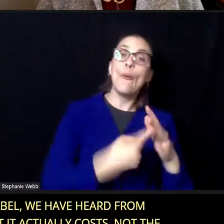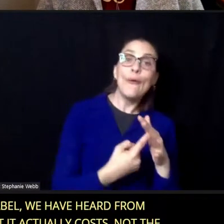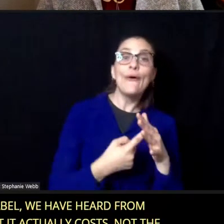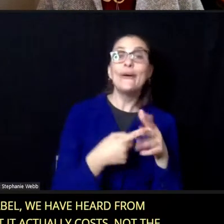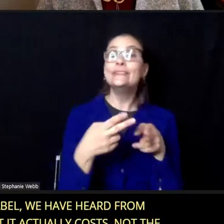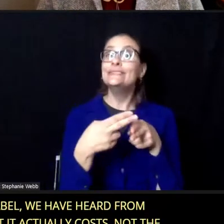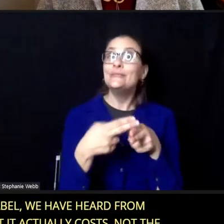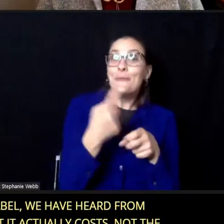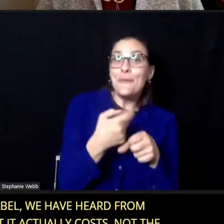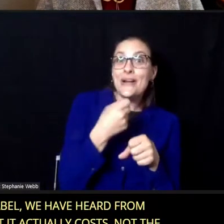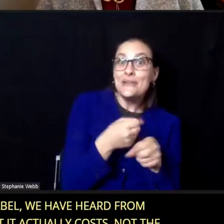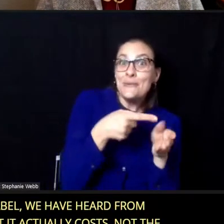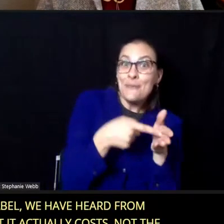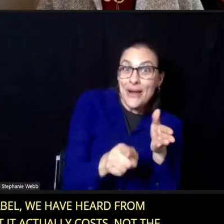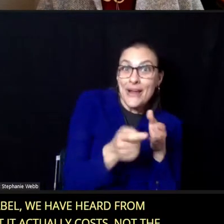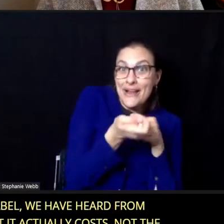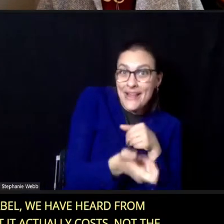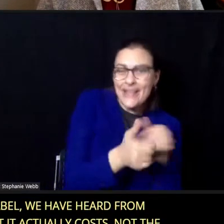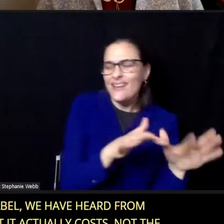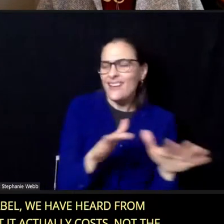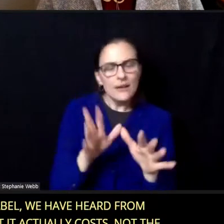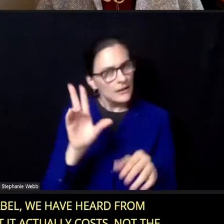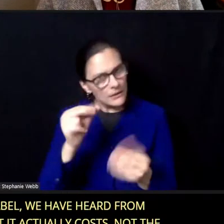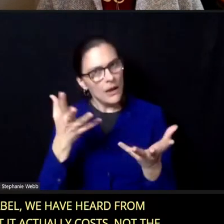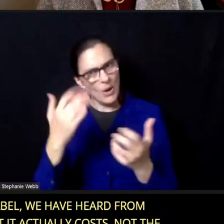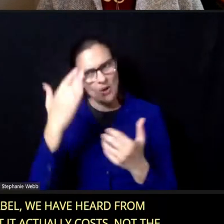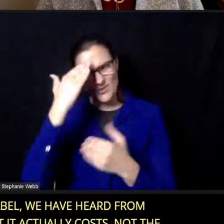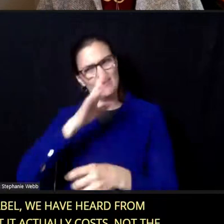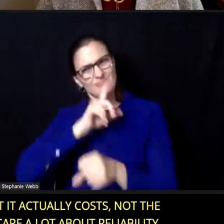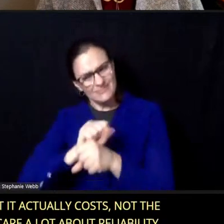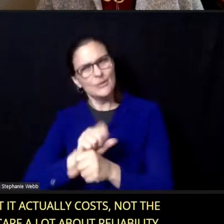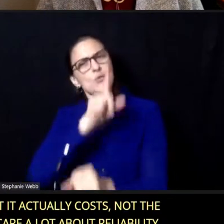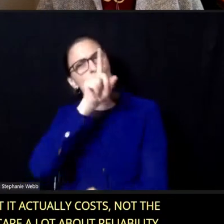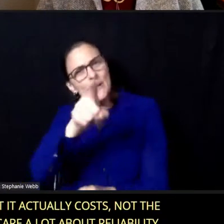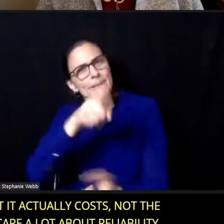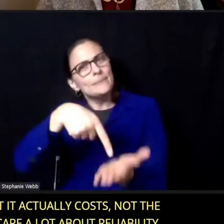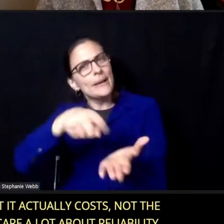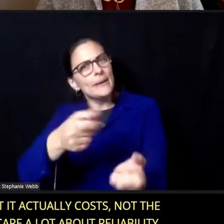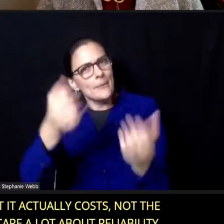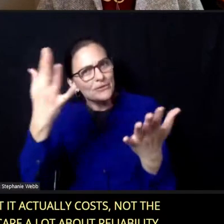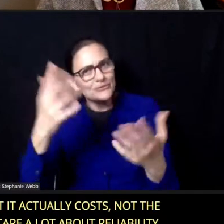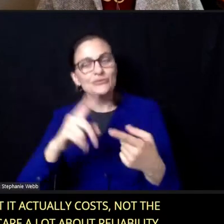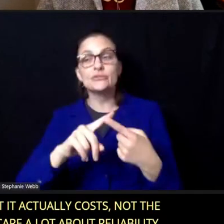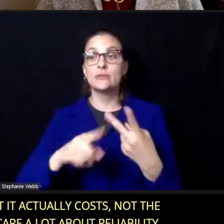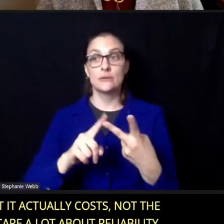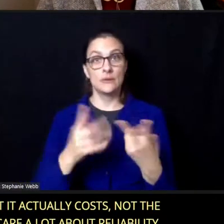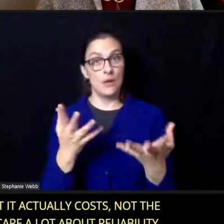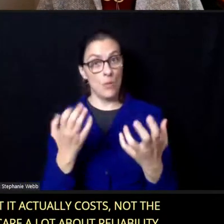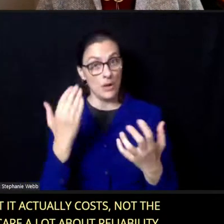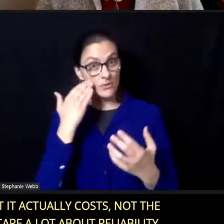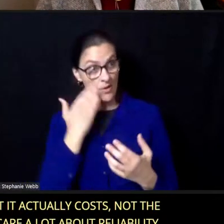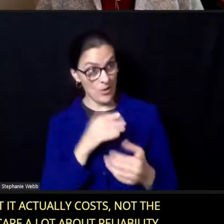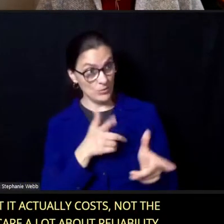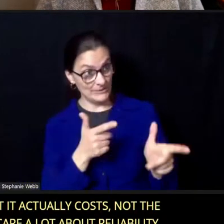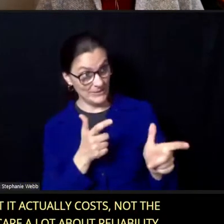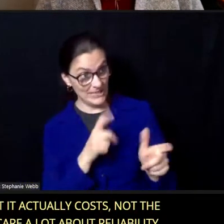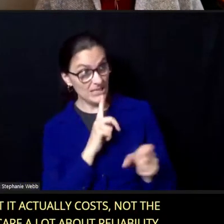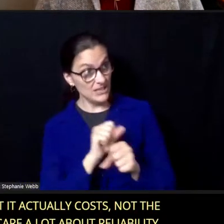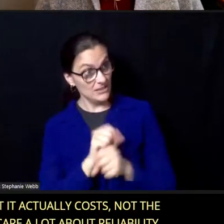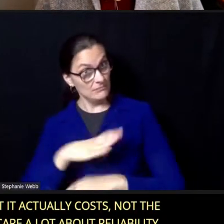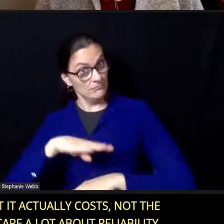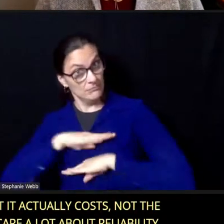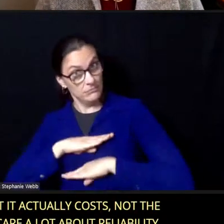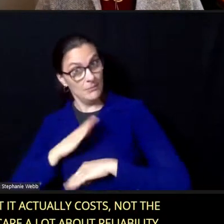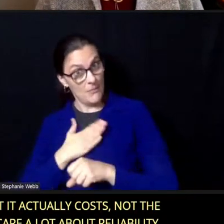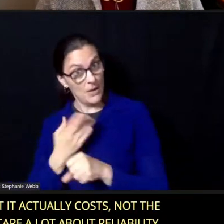care a lot about whether it's fast enough for the types of applications they want. And so the, is it fast enough? Is